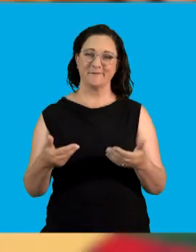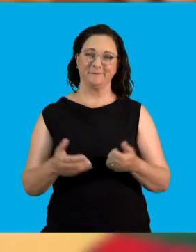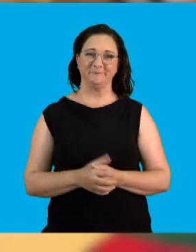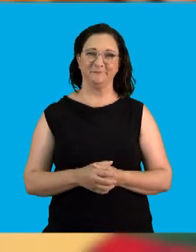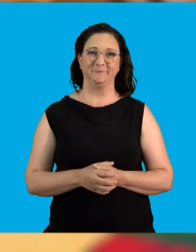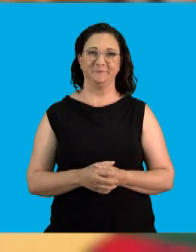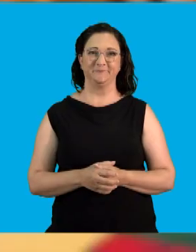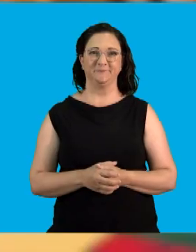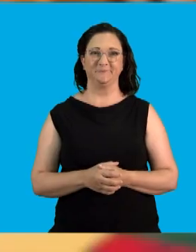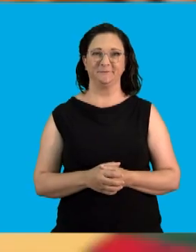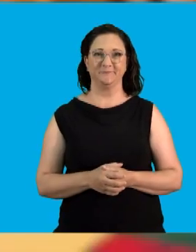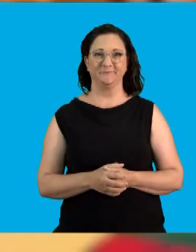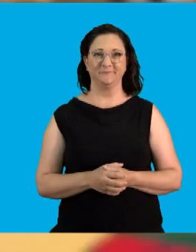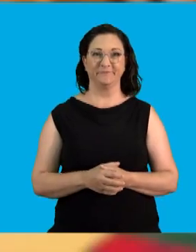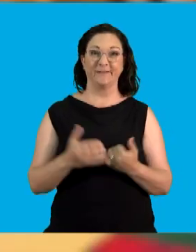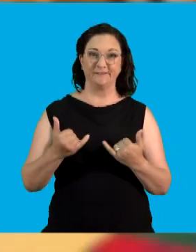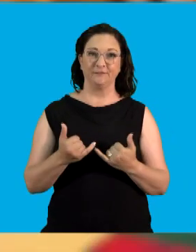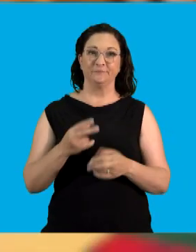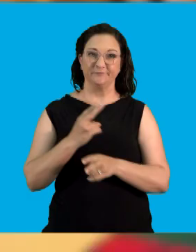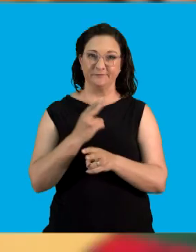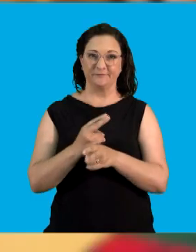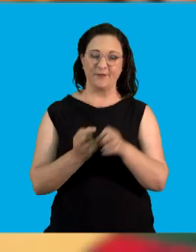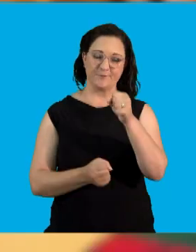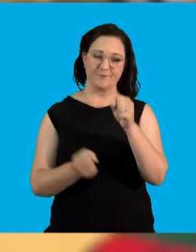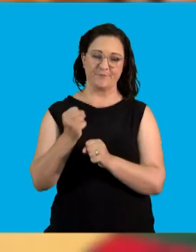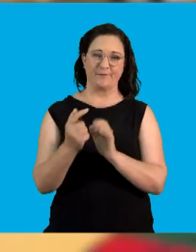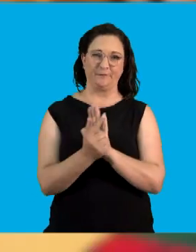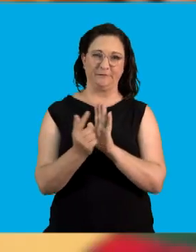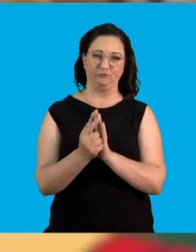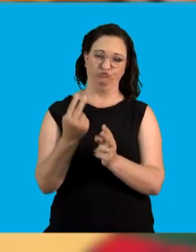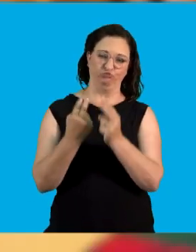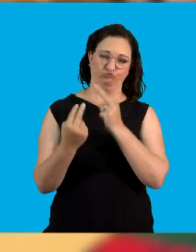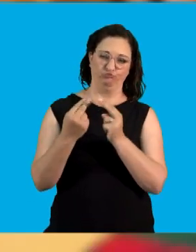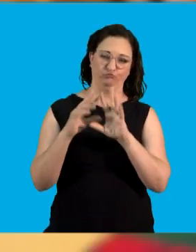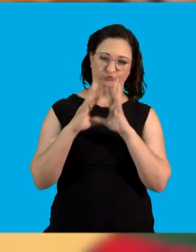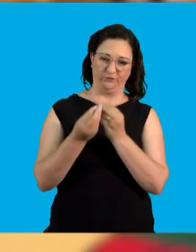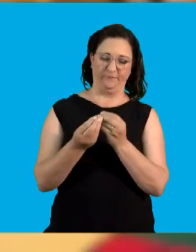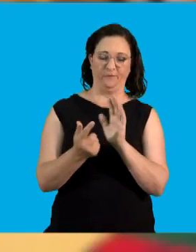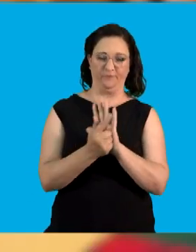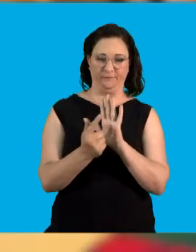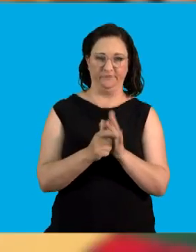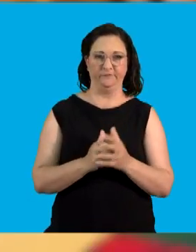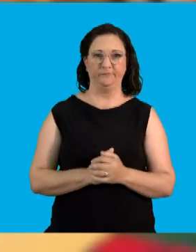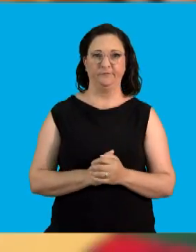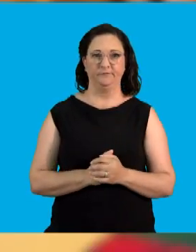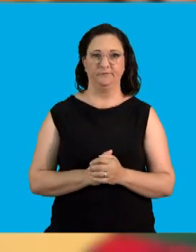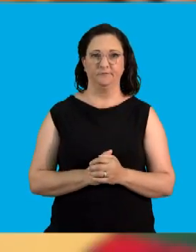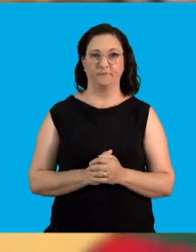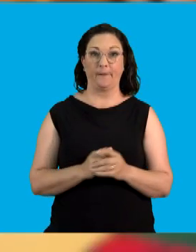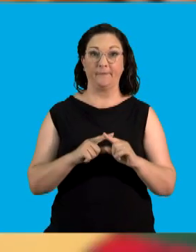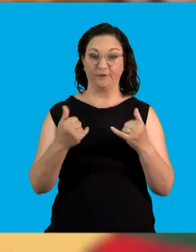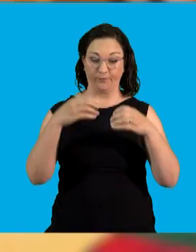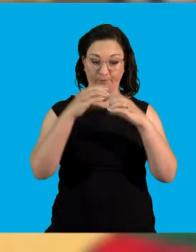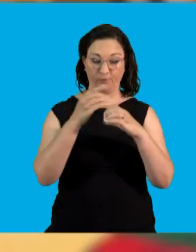Welcome back from an ad break. So now let's just do a quick recap and wrap up our lesson. So throughout this lesson, we looked at our